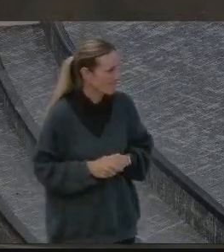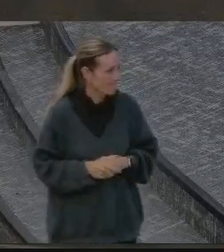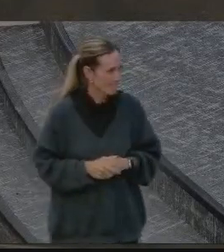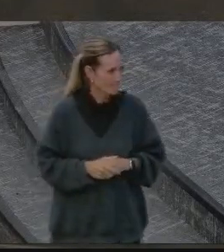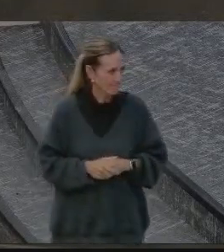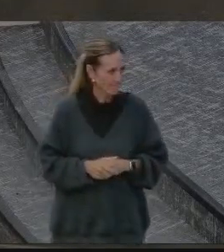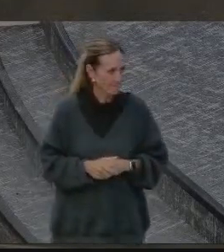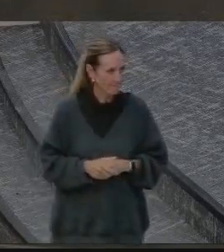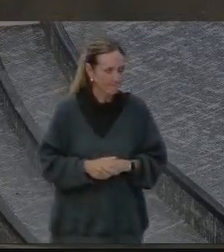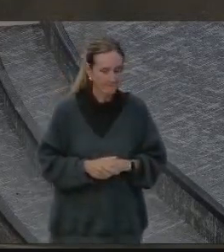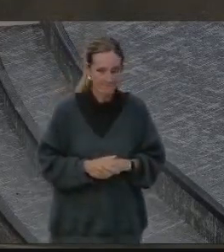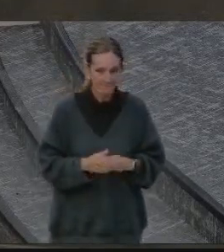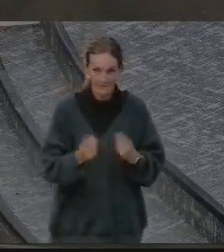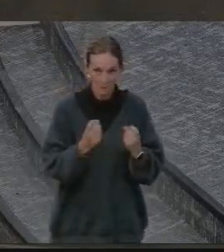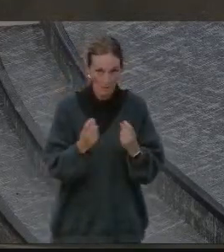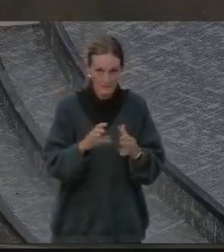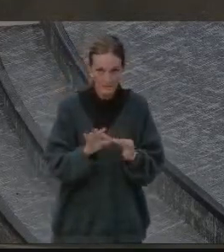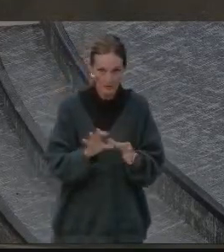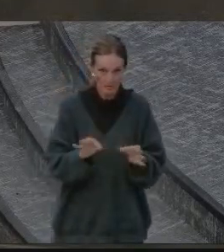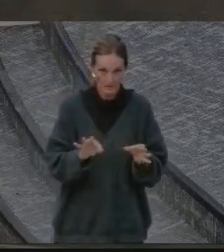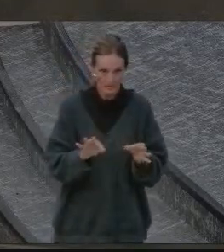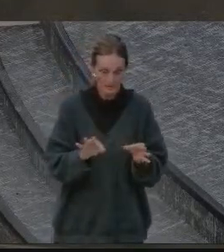Any follow-up questions or comments?